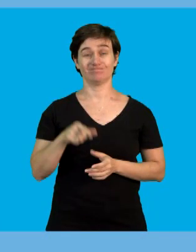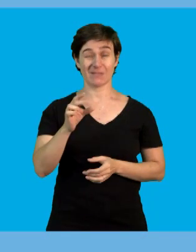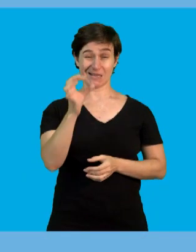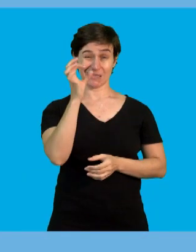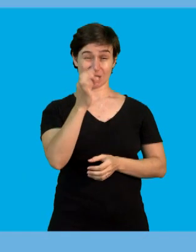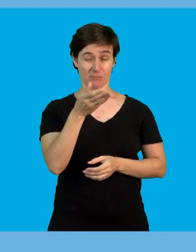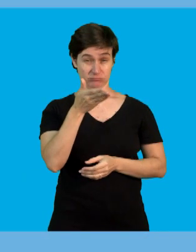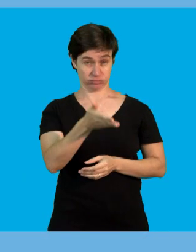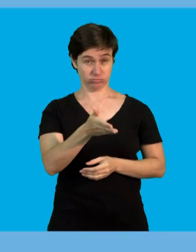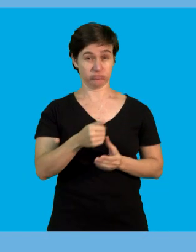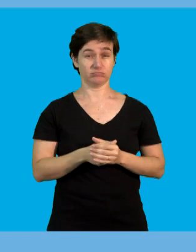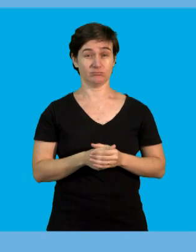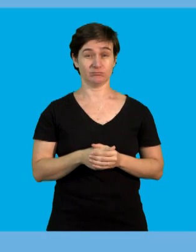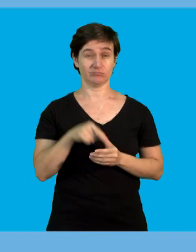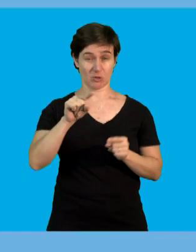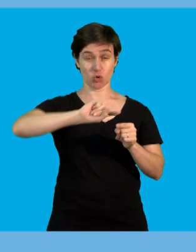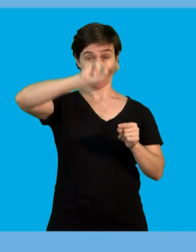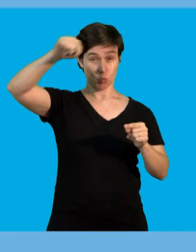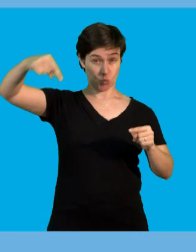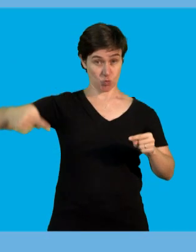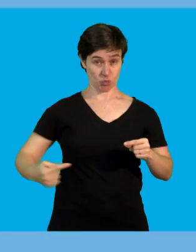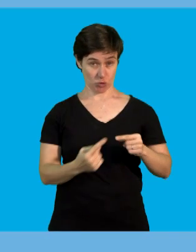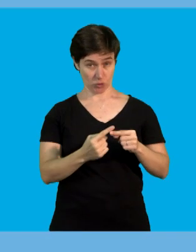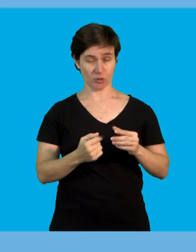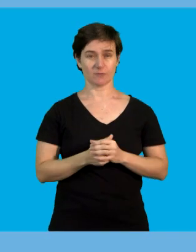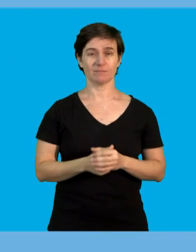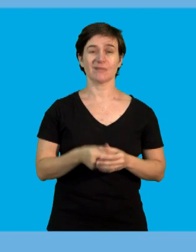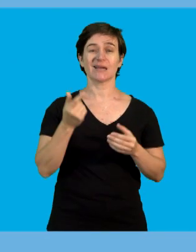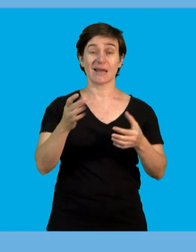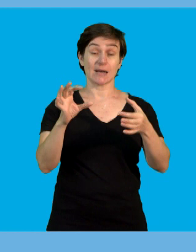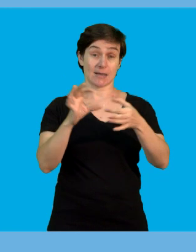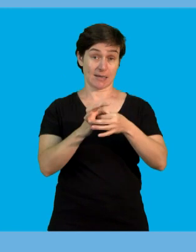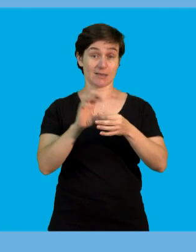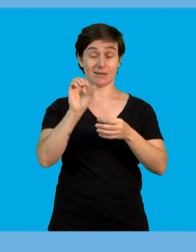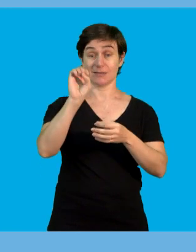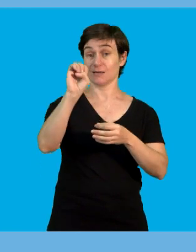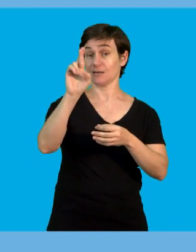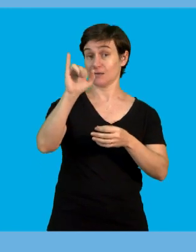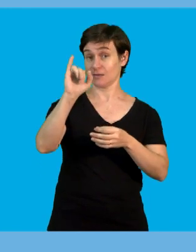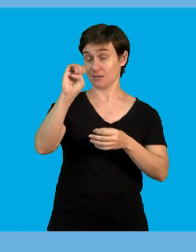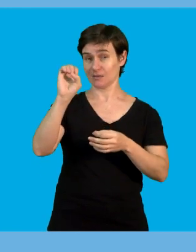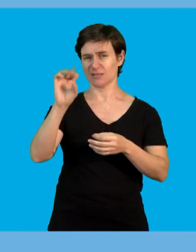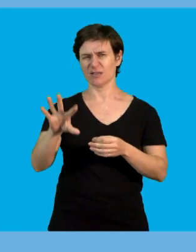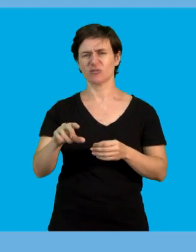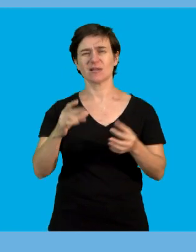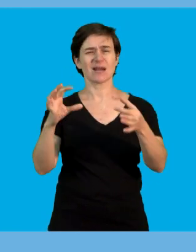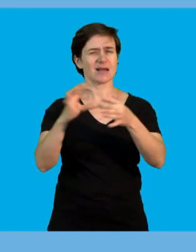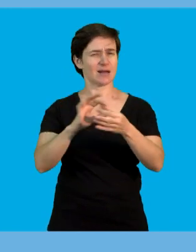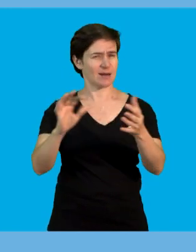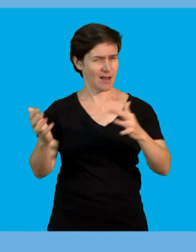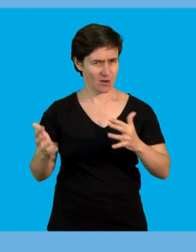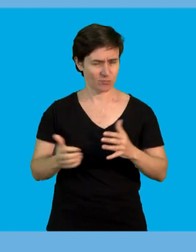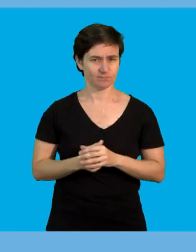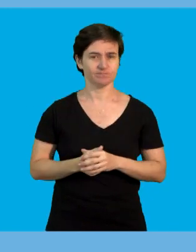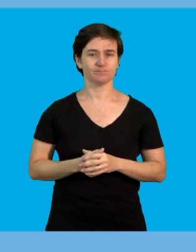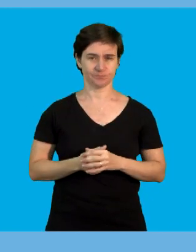that we find in a circuit, they can also be connected in series. And how can then the cells be connected in